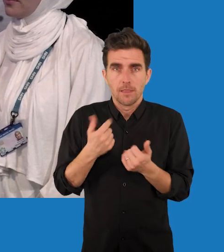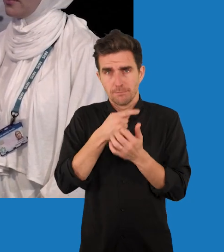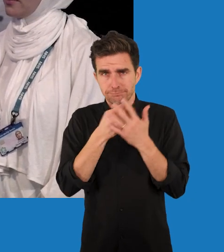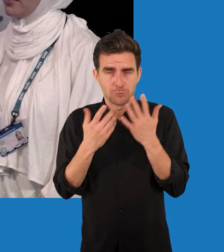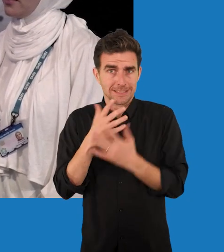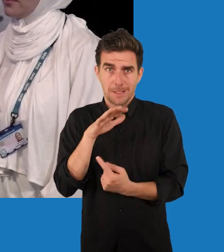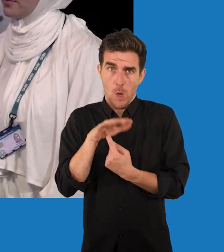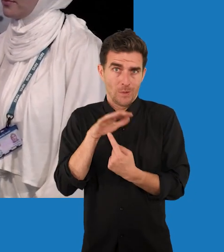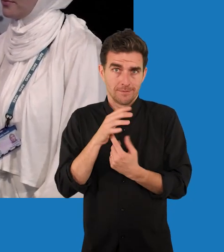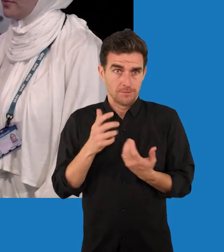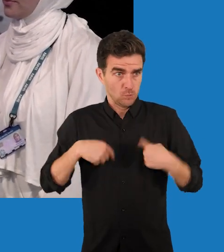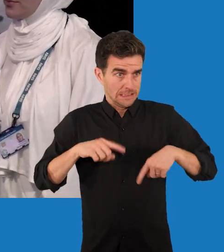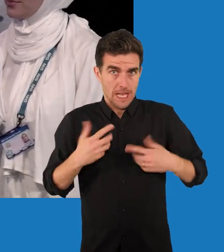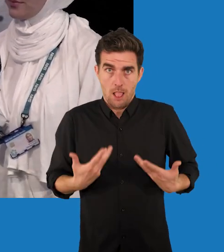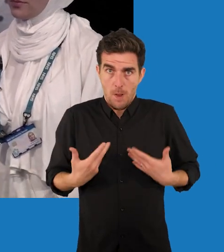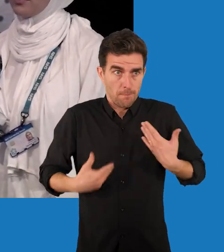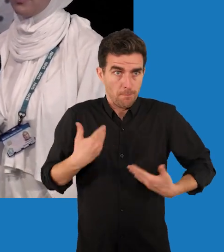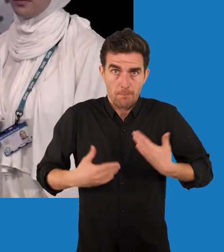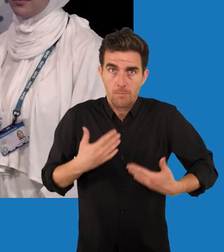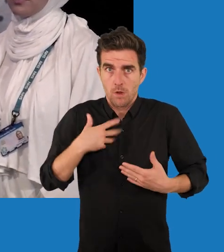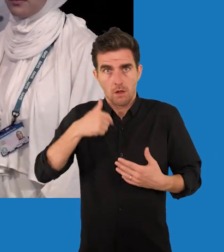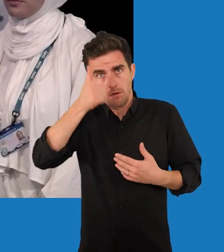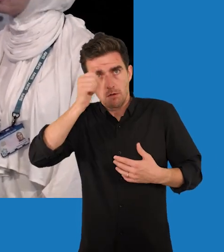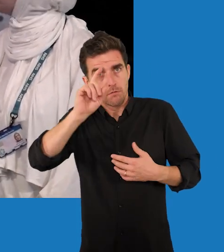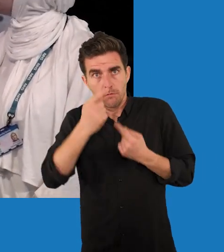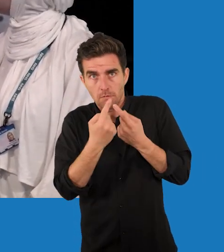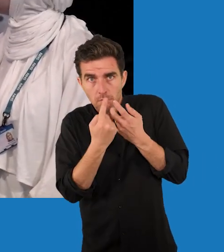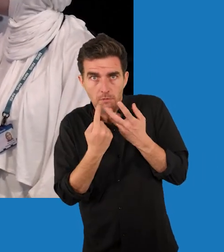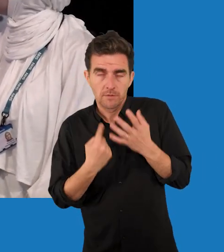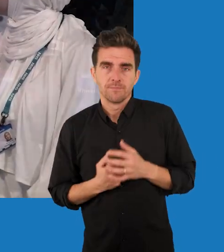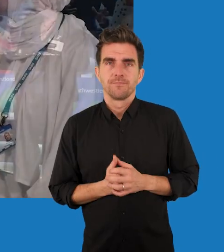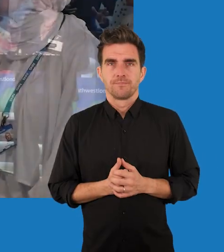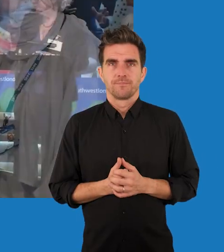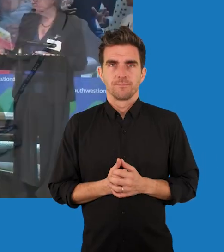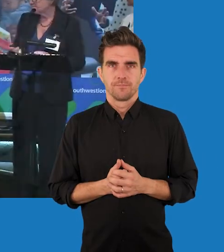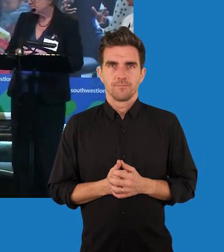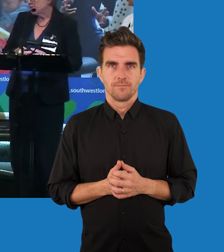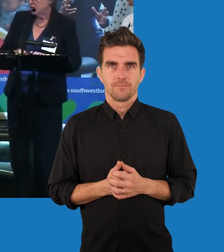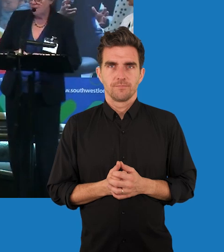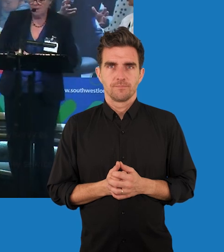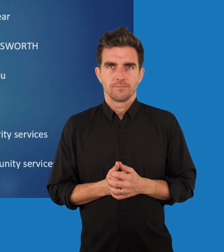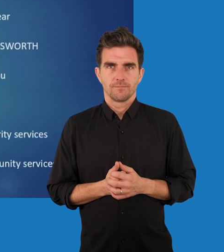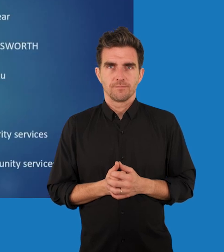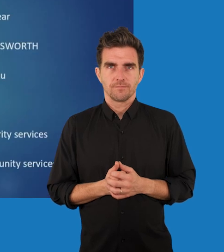physical health. I think they could be a really, really important part of what we're going to do going forward.